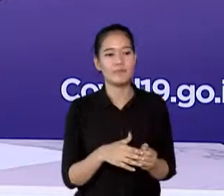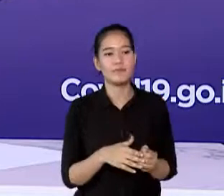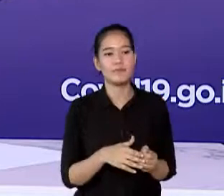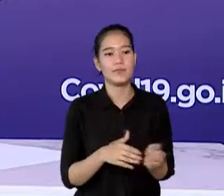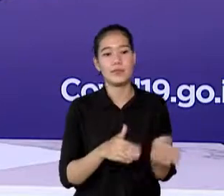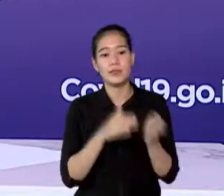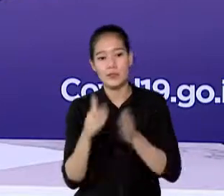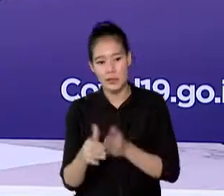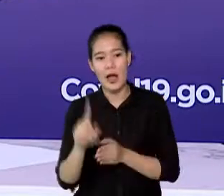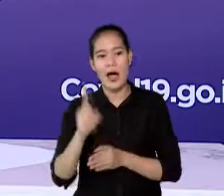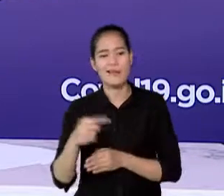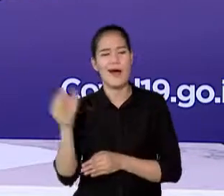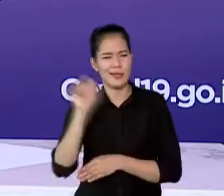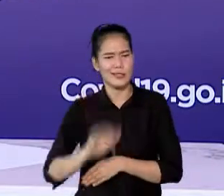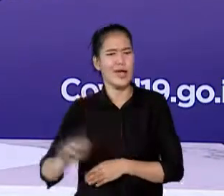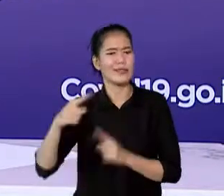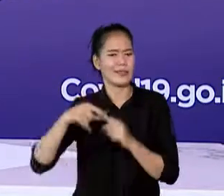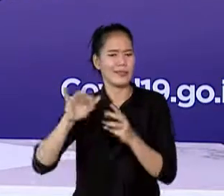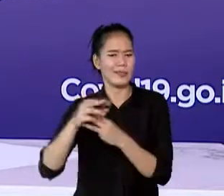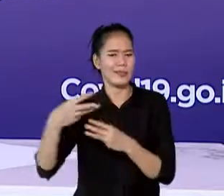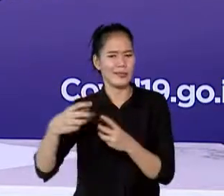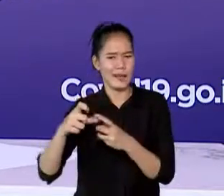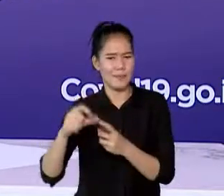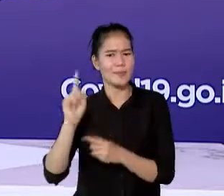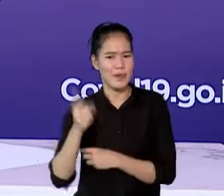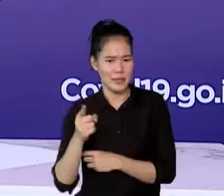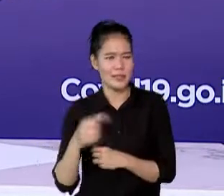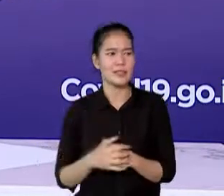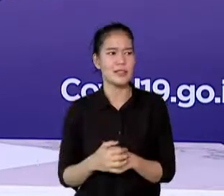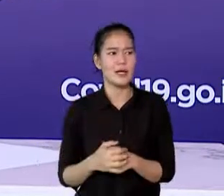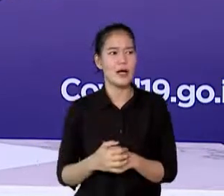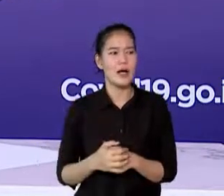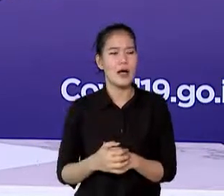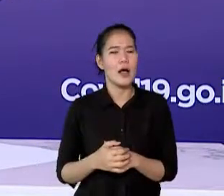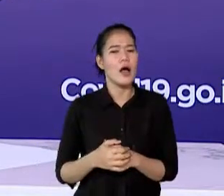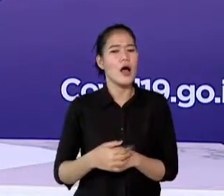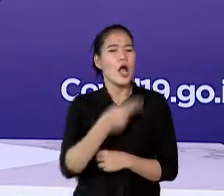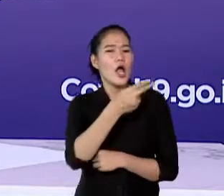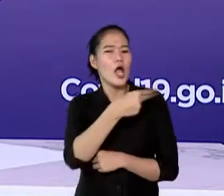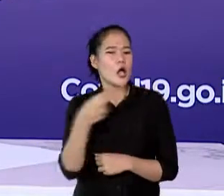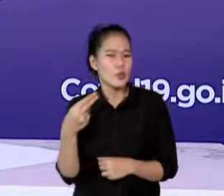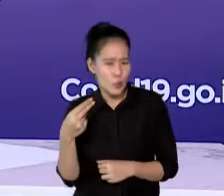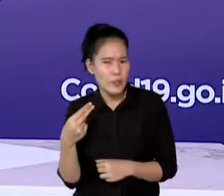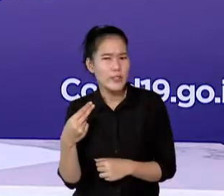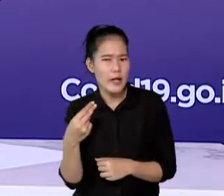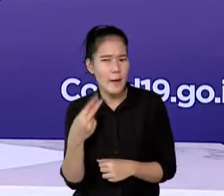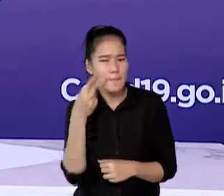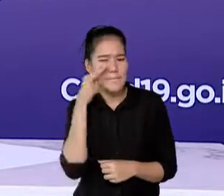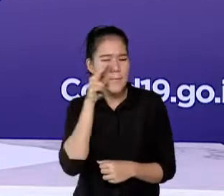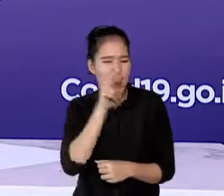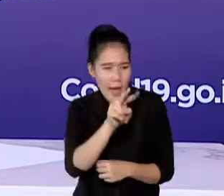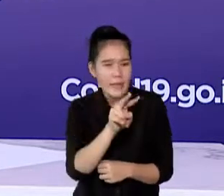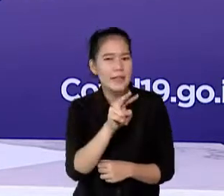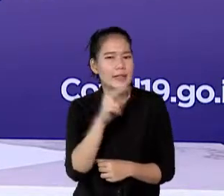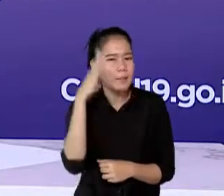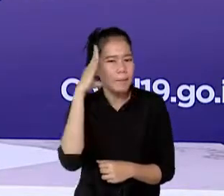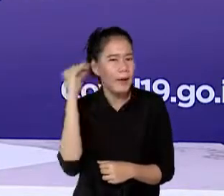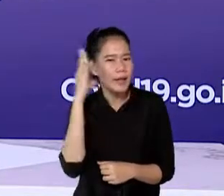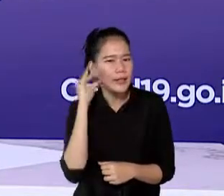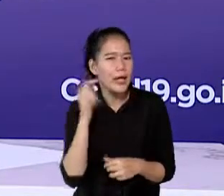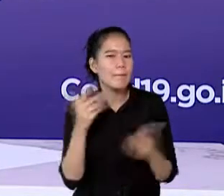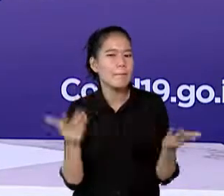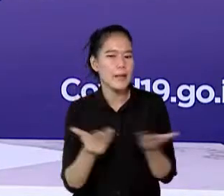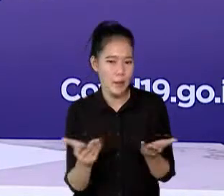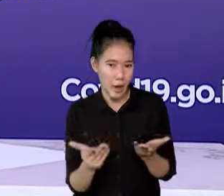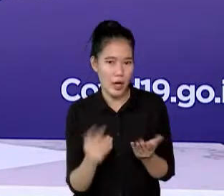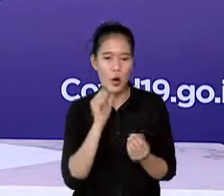that, still from Asian Times, what lessons is Indonesia drawing from Chile, which has relied heavily